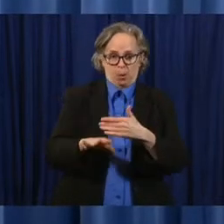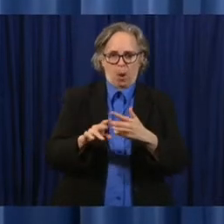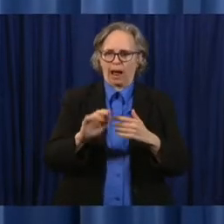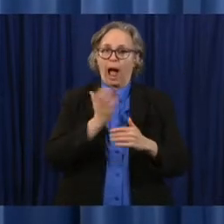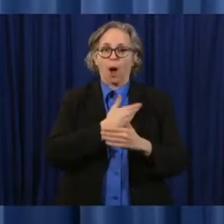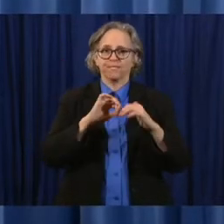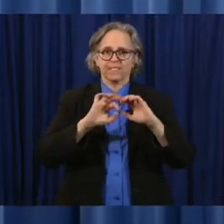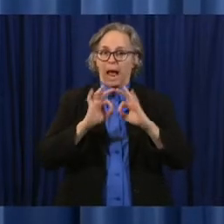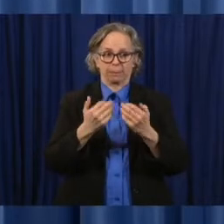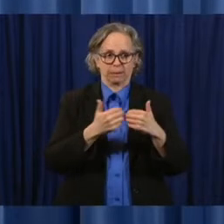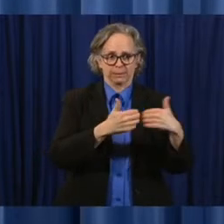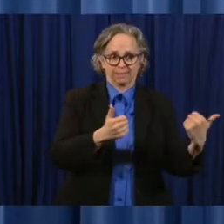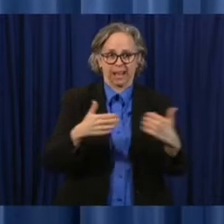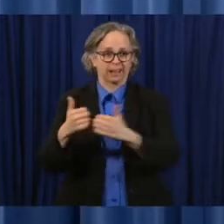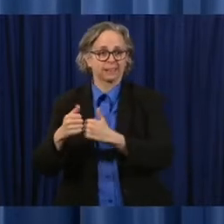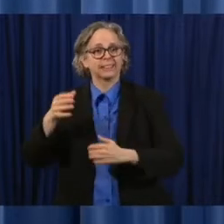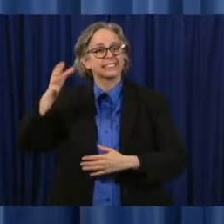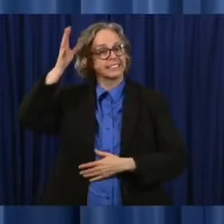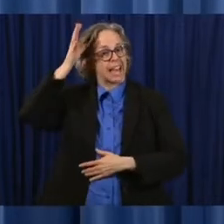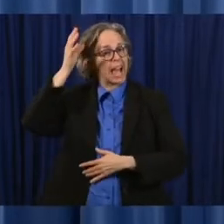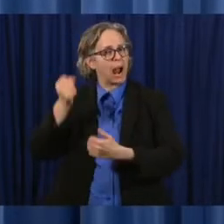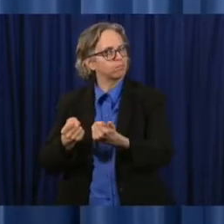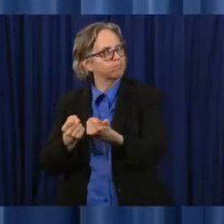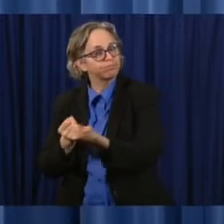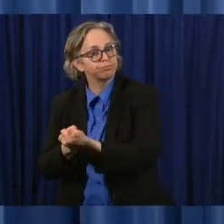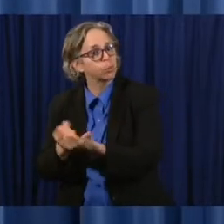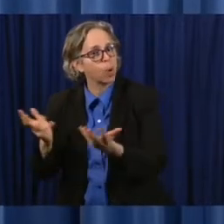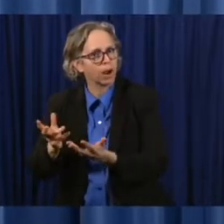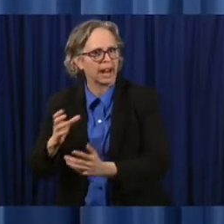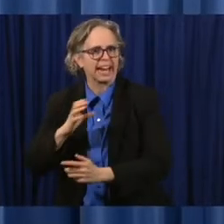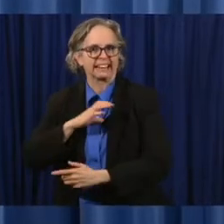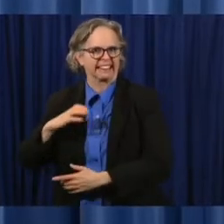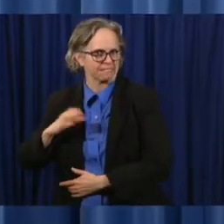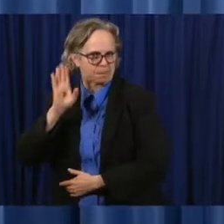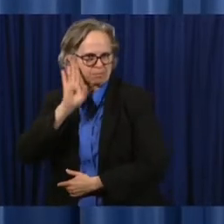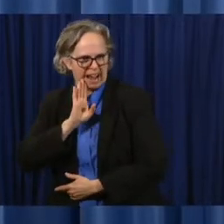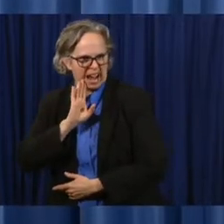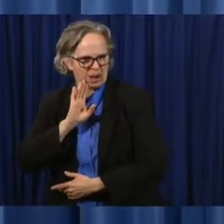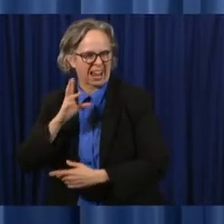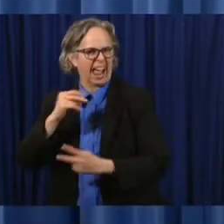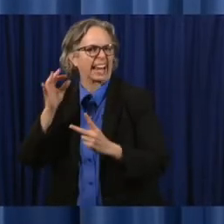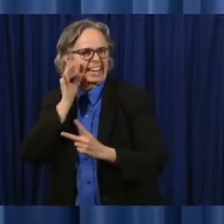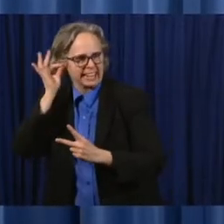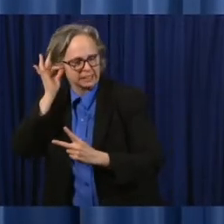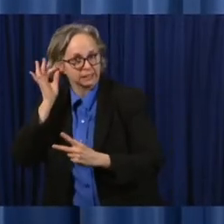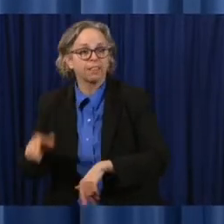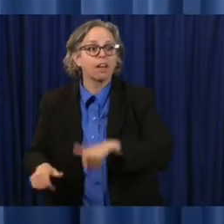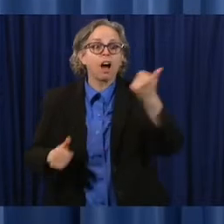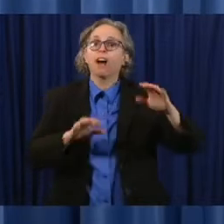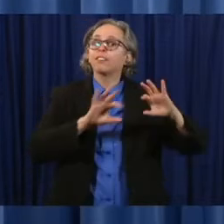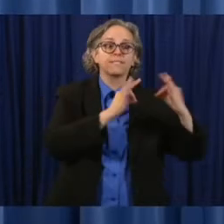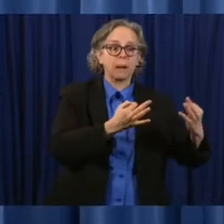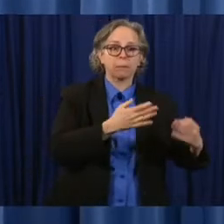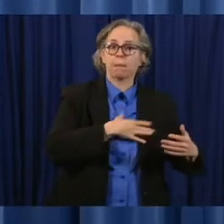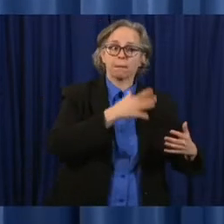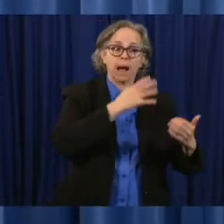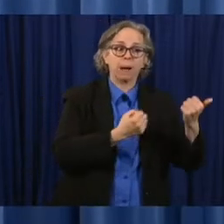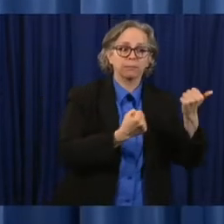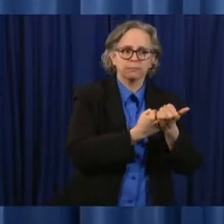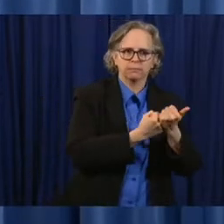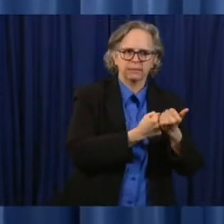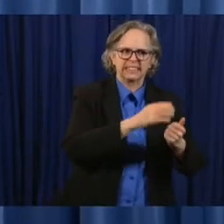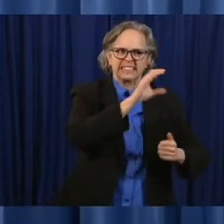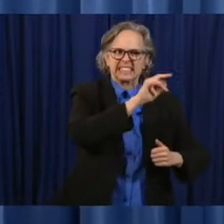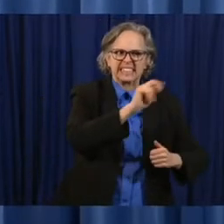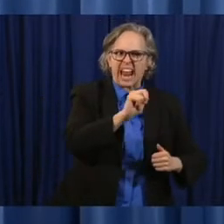Indians-Browns fan. Grady's mom is a Reds fan and a Bengals fan. So we'll see where the